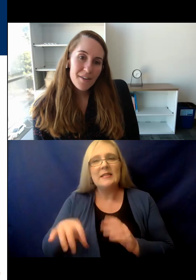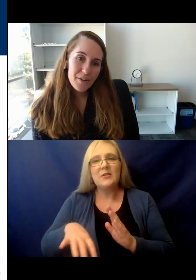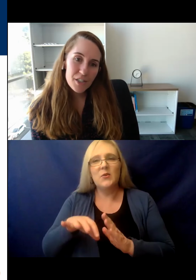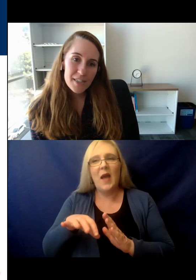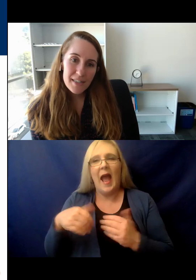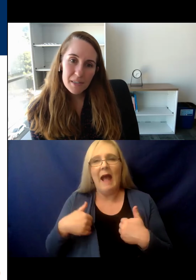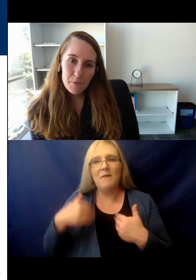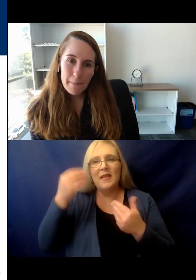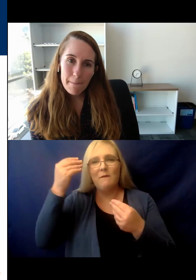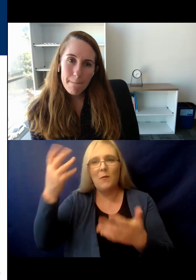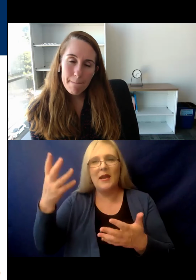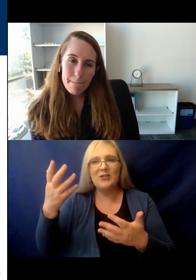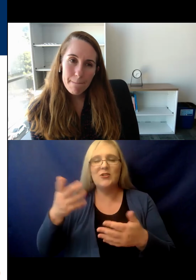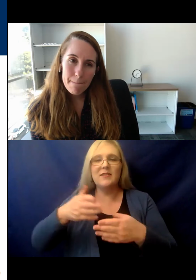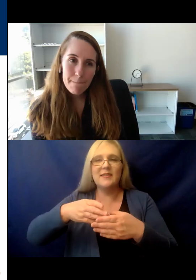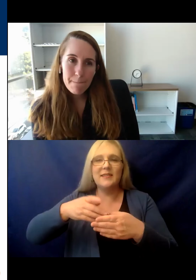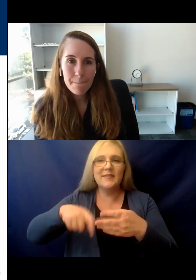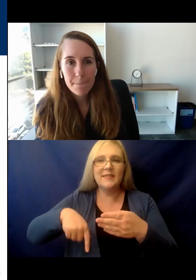Any other questions at this point?